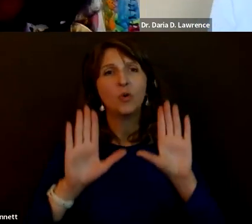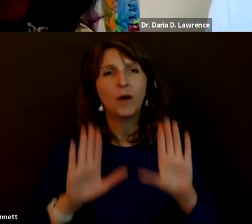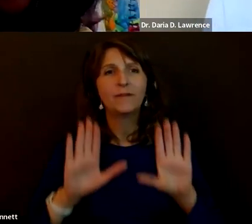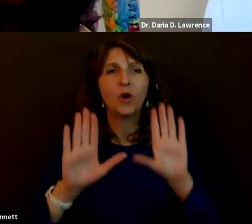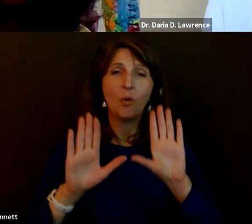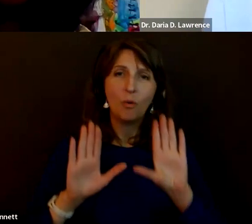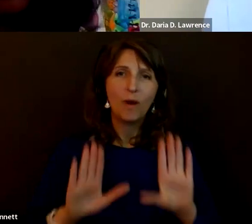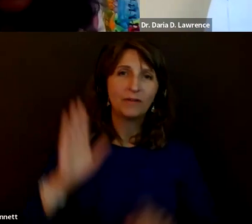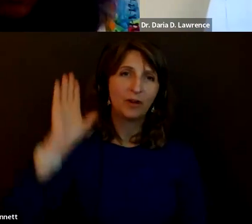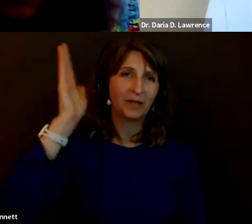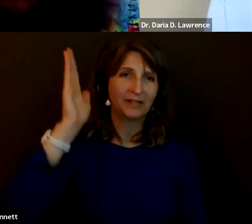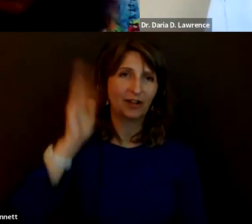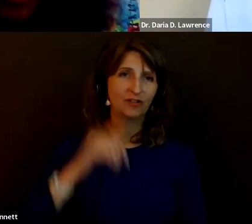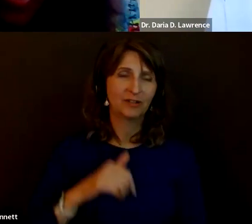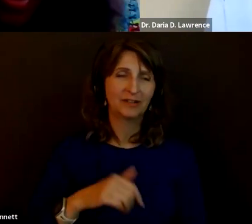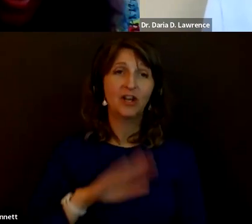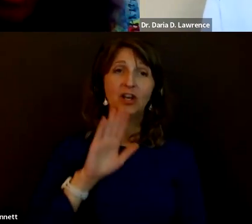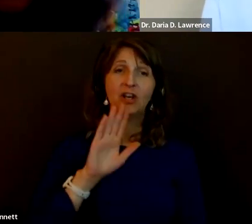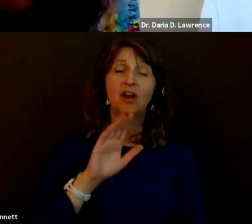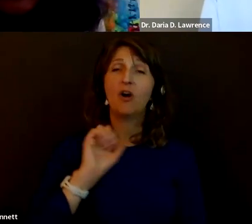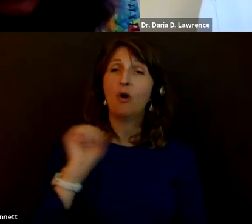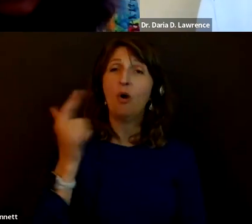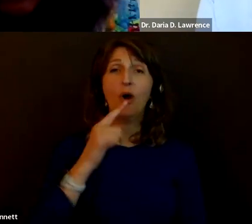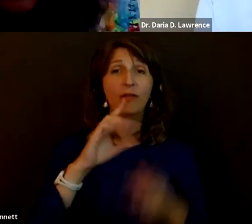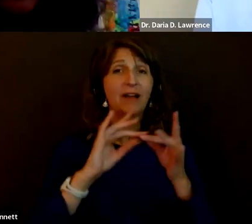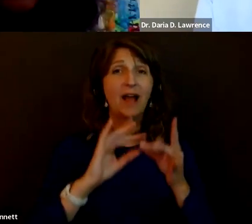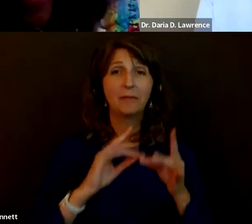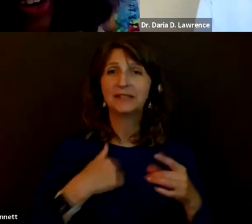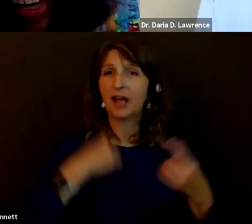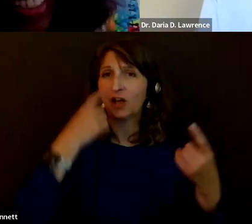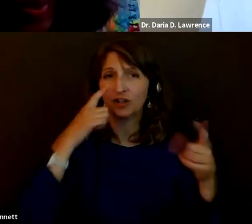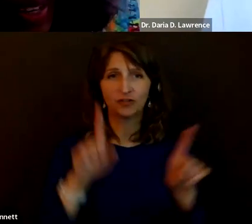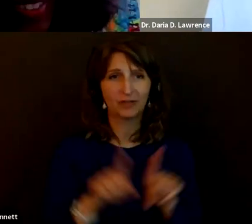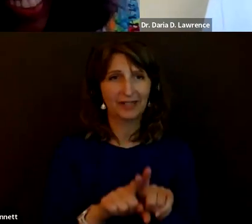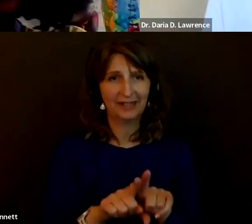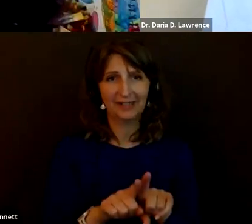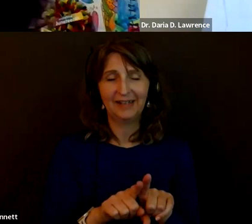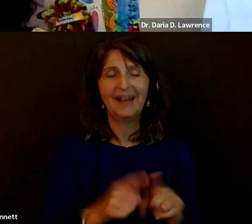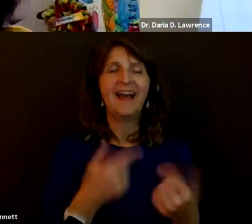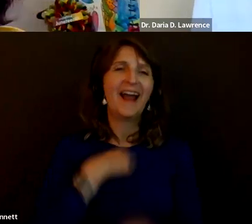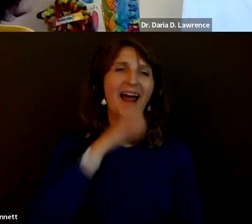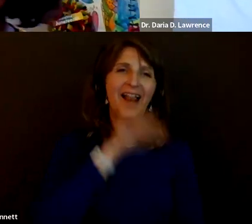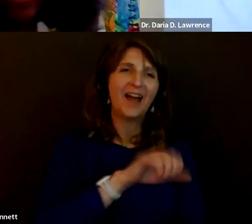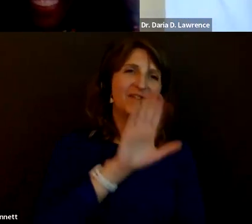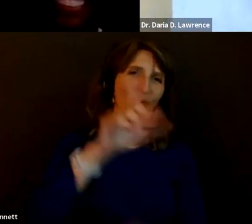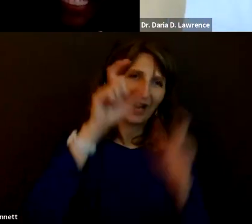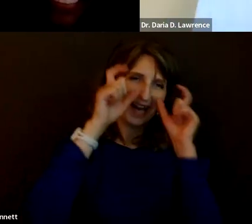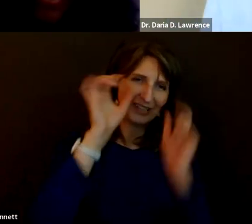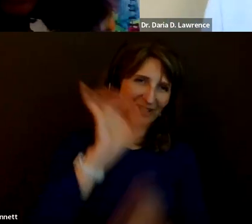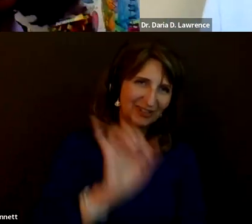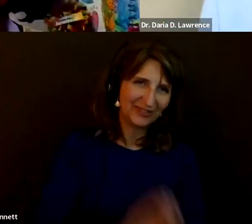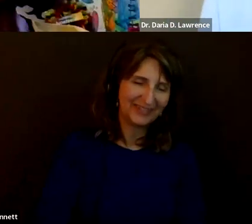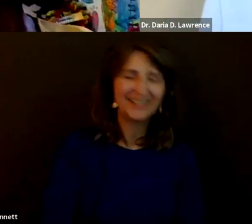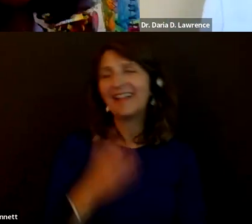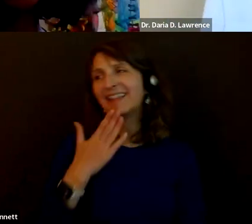agree more with every comment that was on there. And I love your glasses as well. Thank you. Thank you.